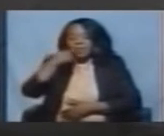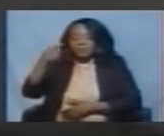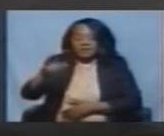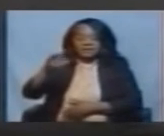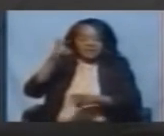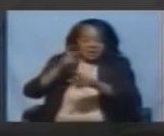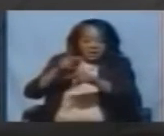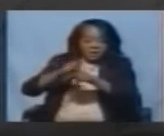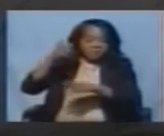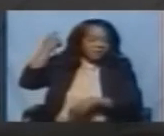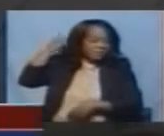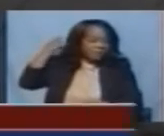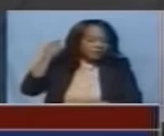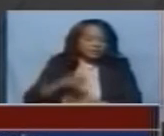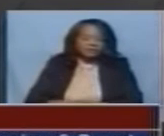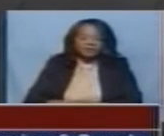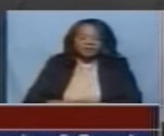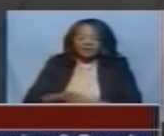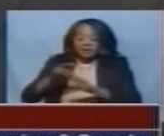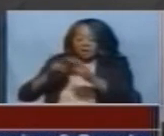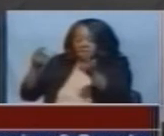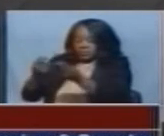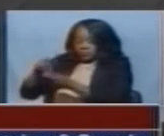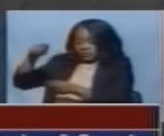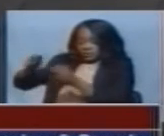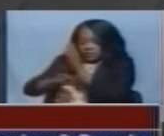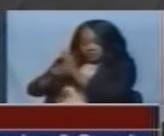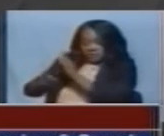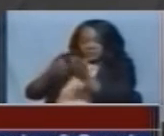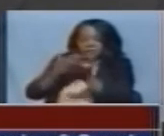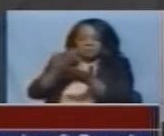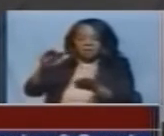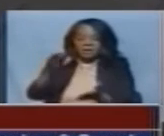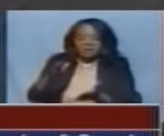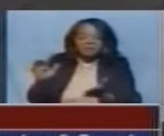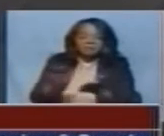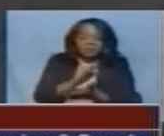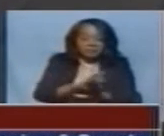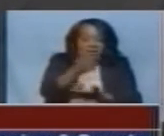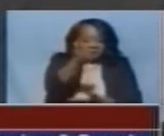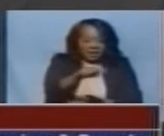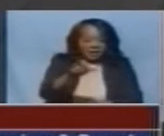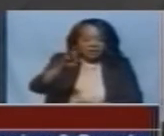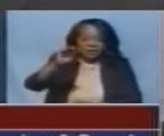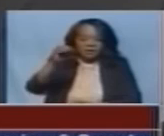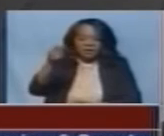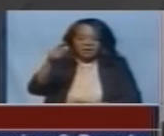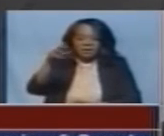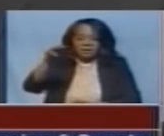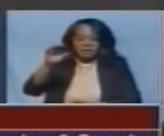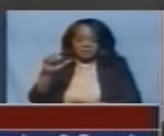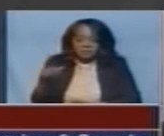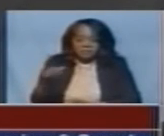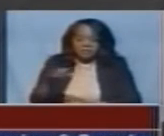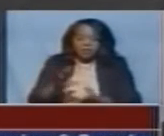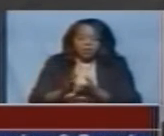is if I'm a unit that is buying paper, for instance, and I want 10 reams, Revisor, and then you want to buy